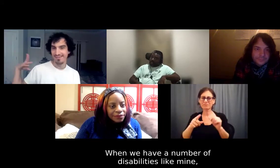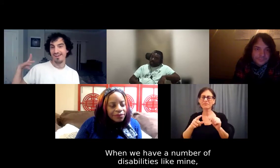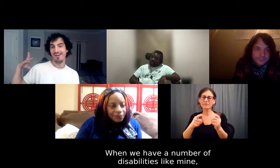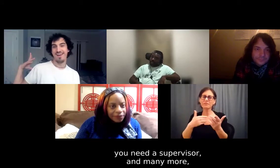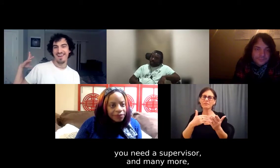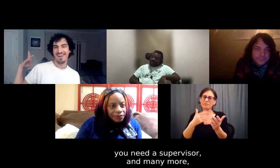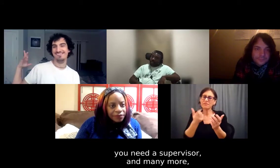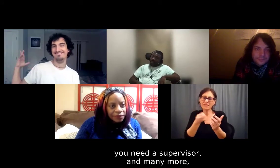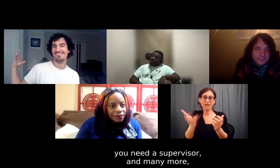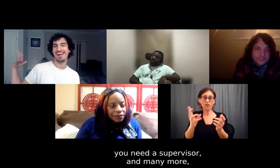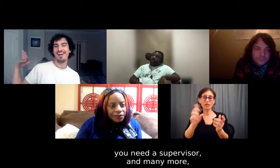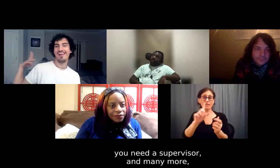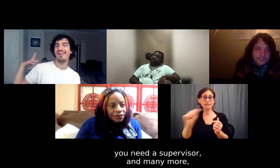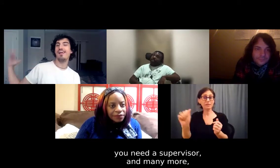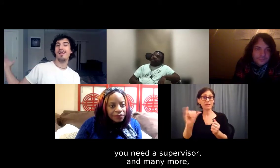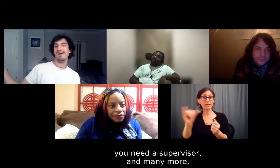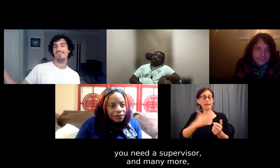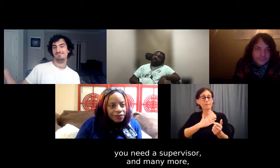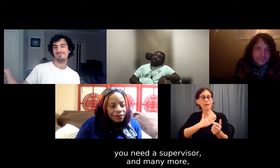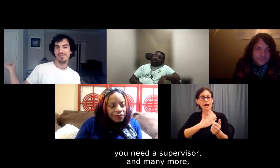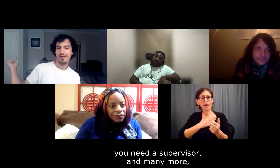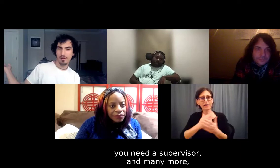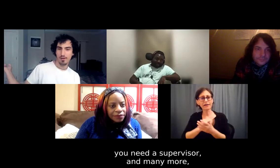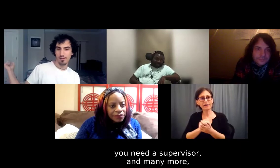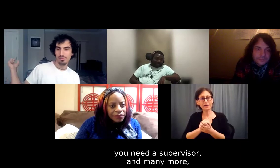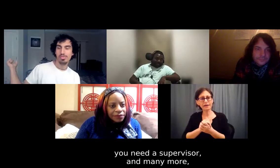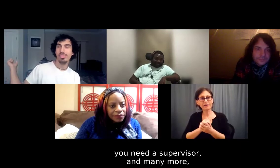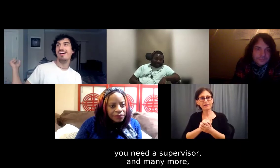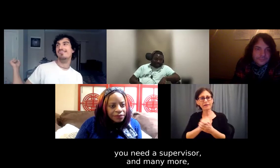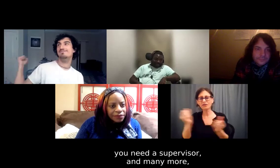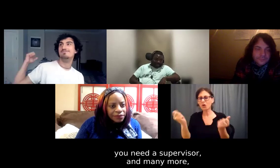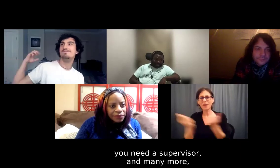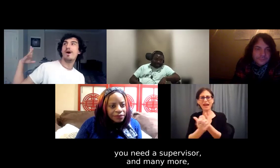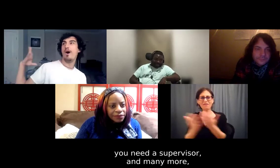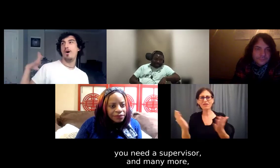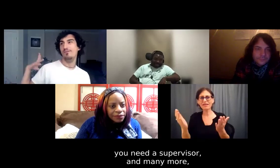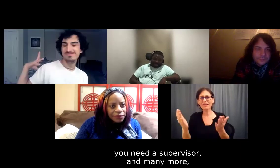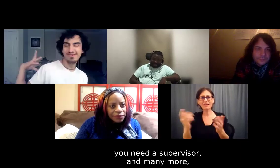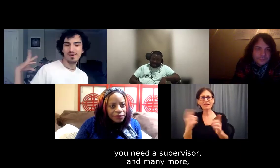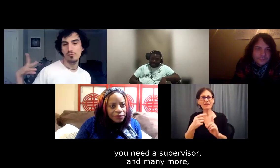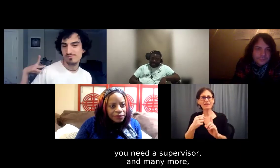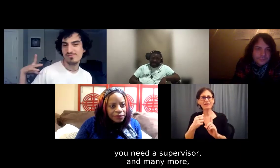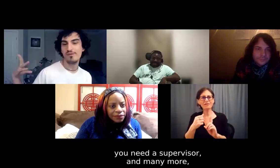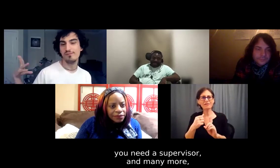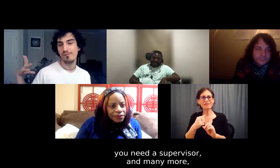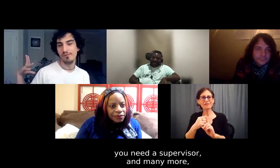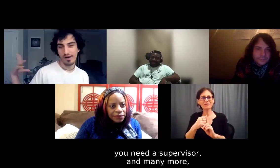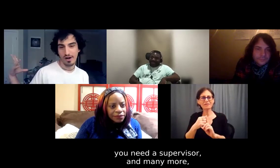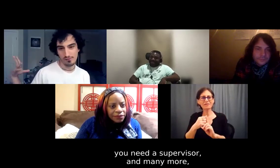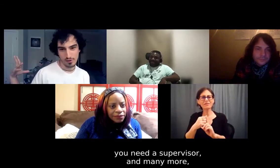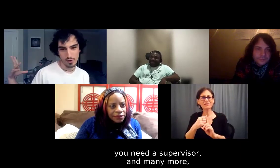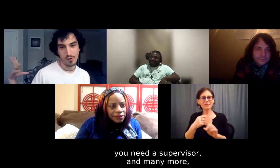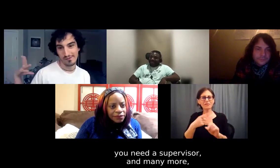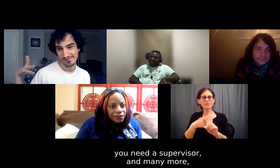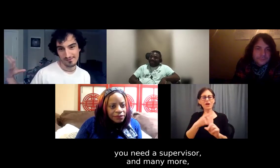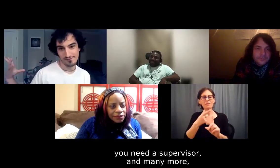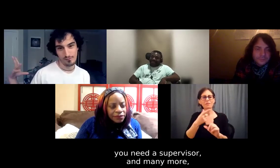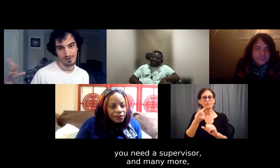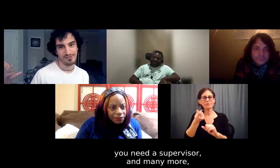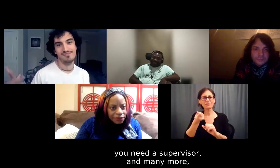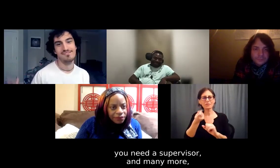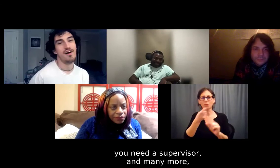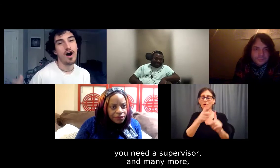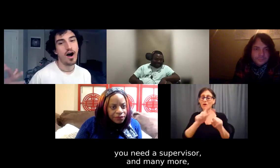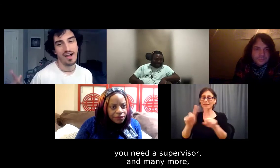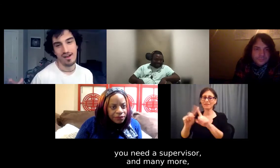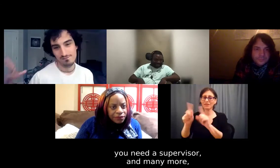mine, every and Karen and our cook supervisor